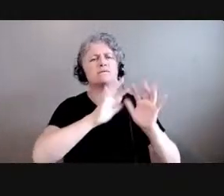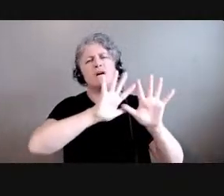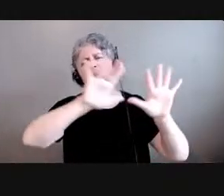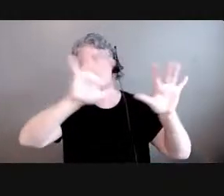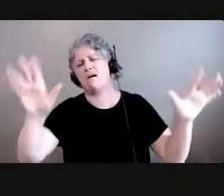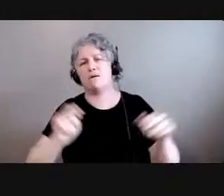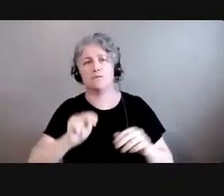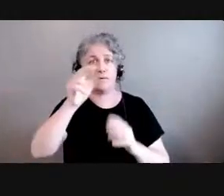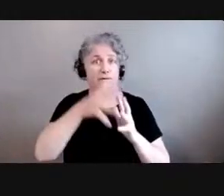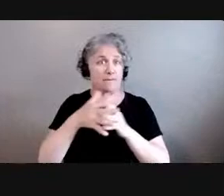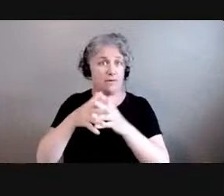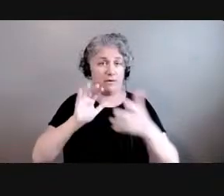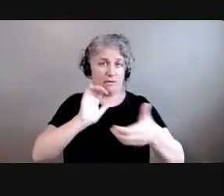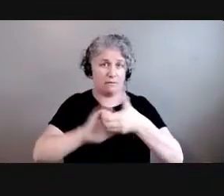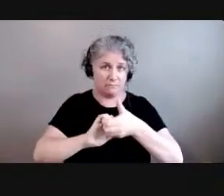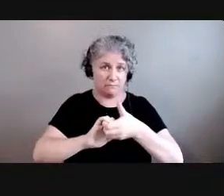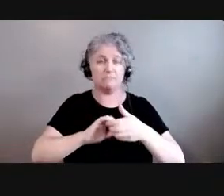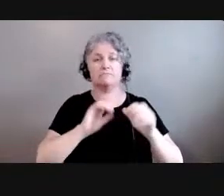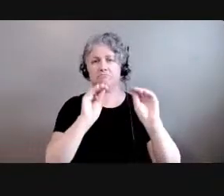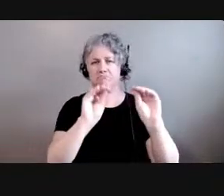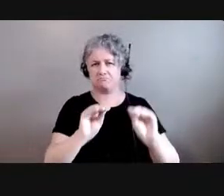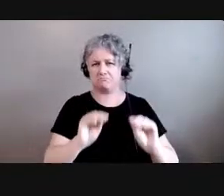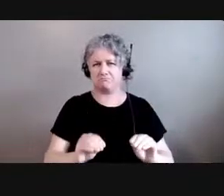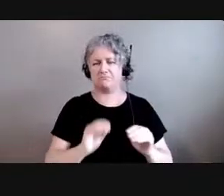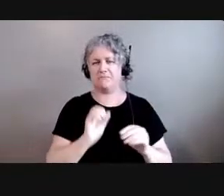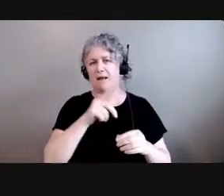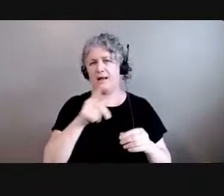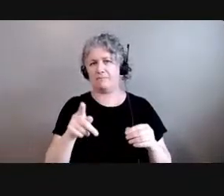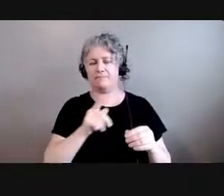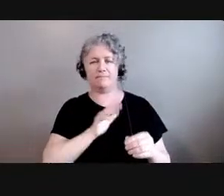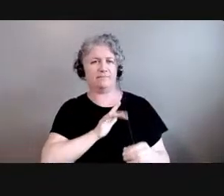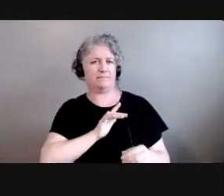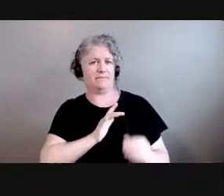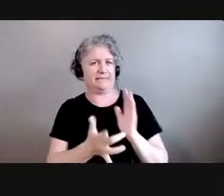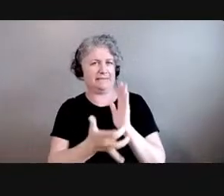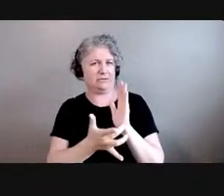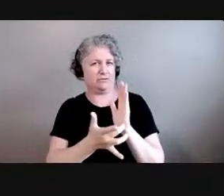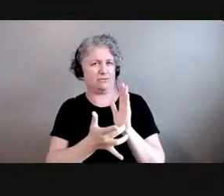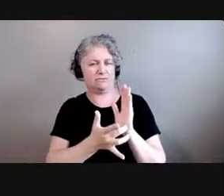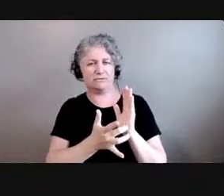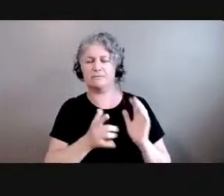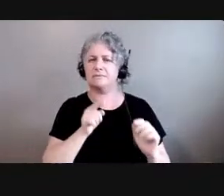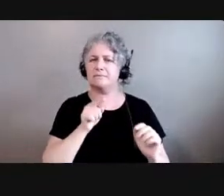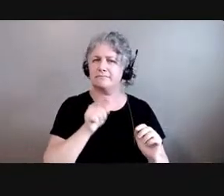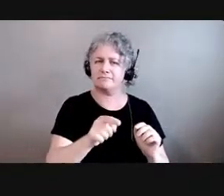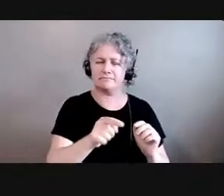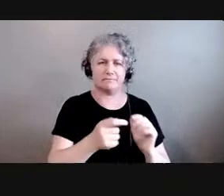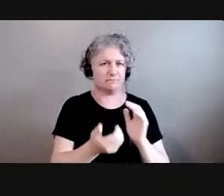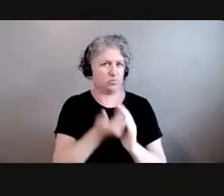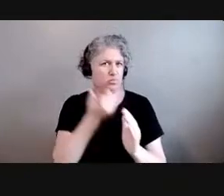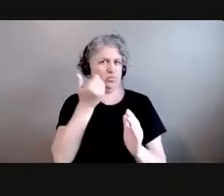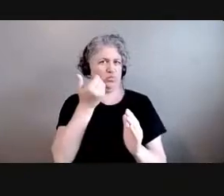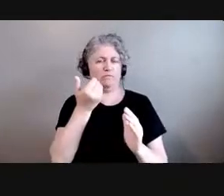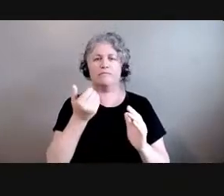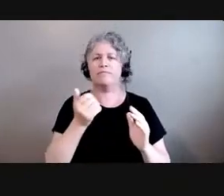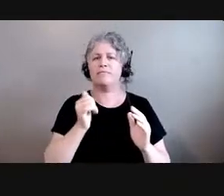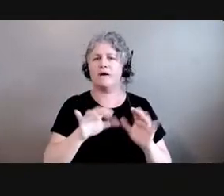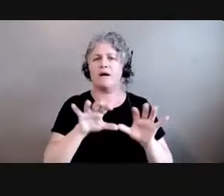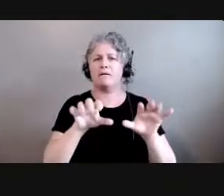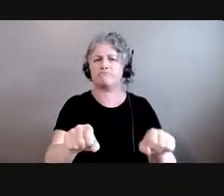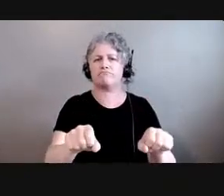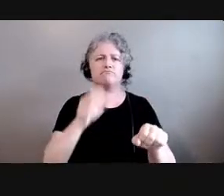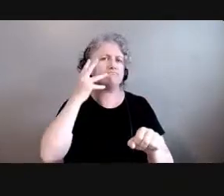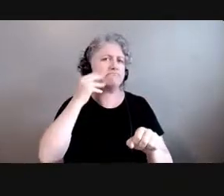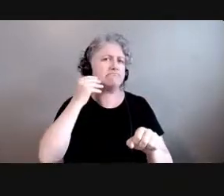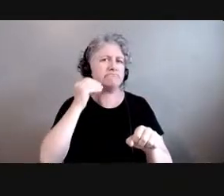America. This cutting-edge technology helps to capture the authentic experience of accessibility outdoors based